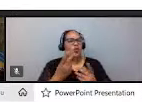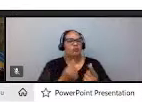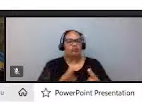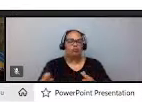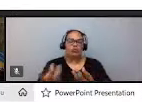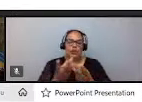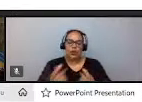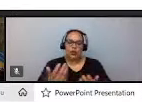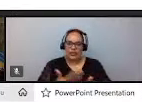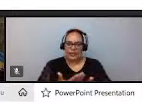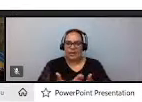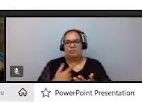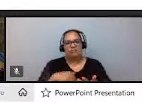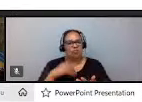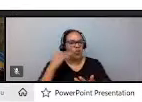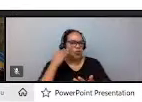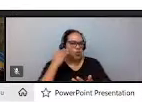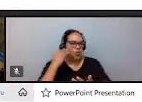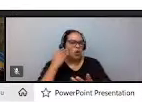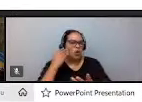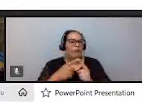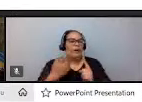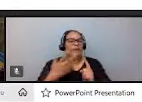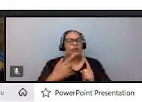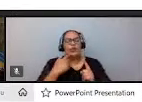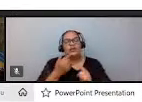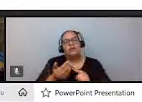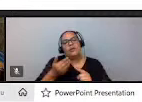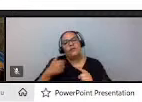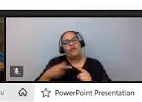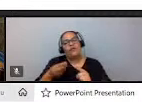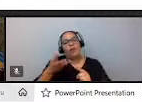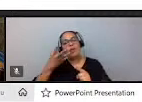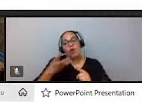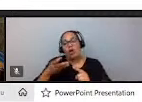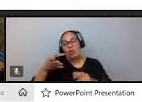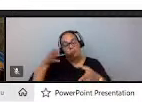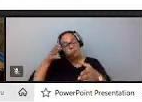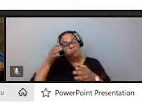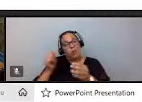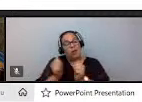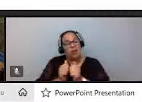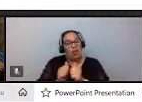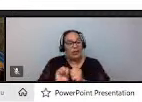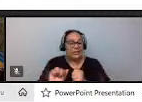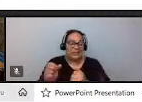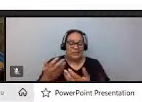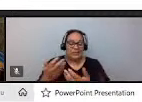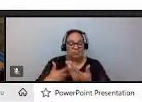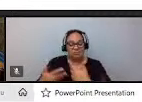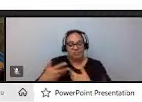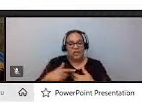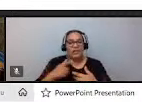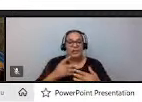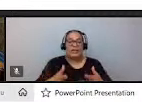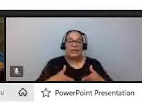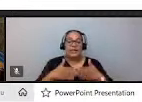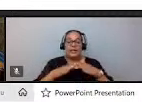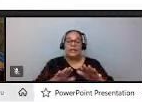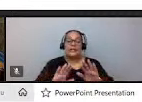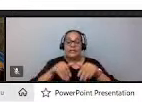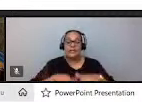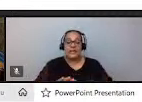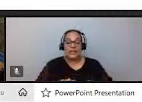we know and as mentioned by our learned colleagues is that the SE rise would have an